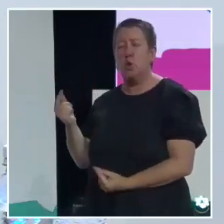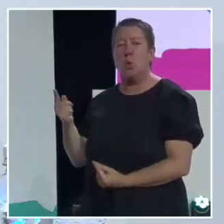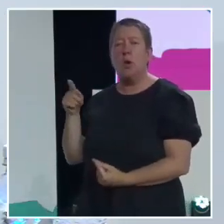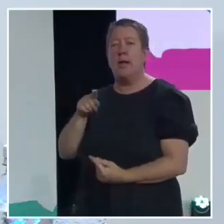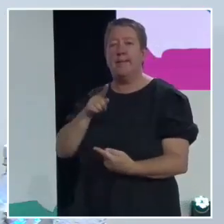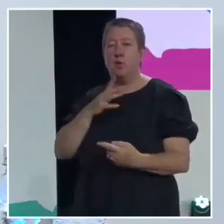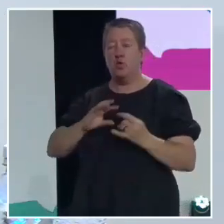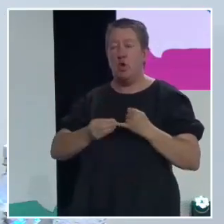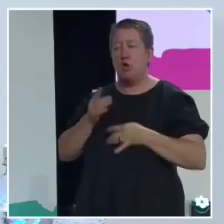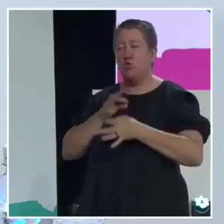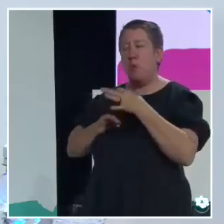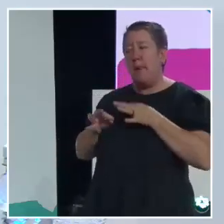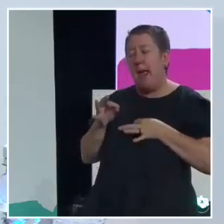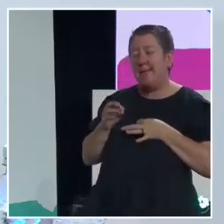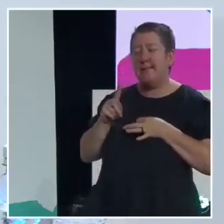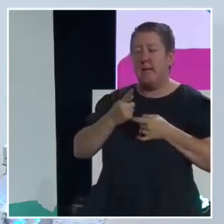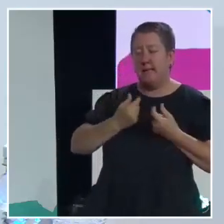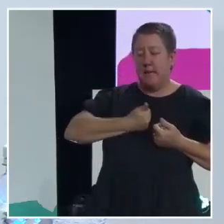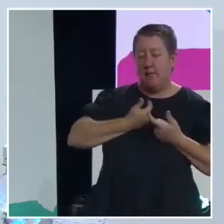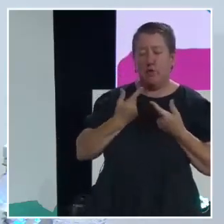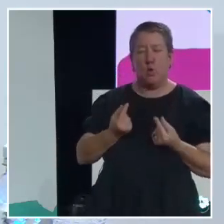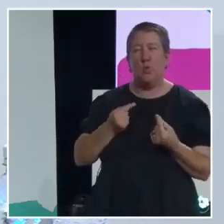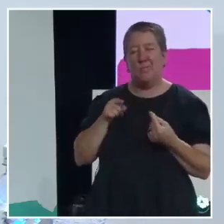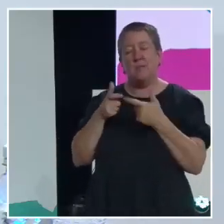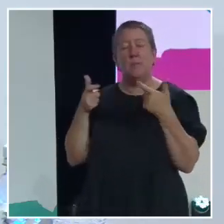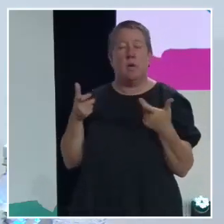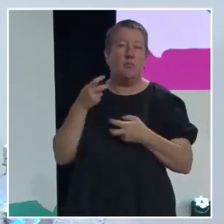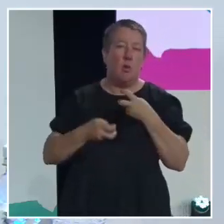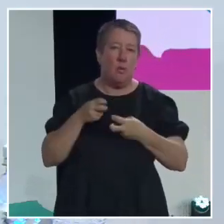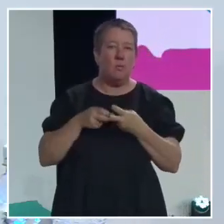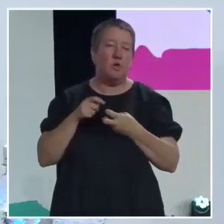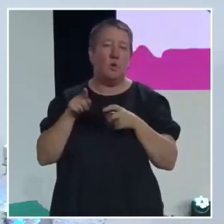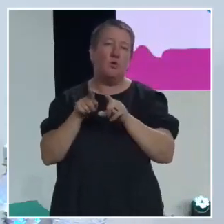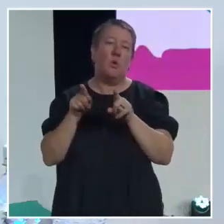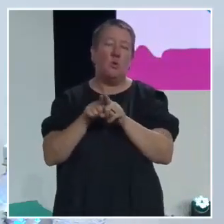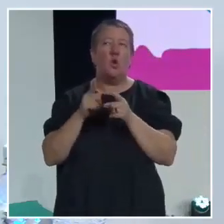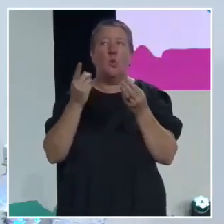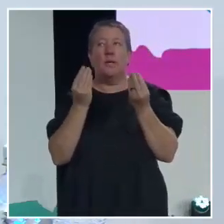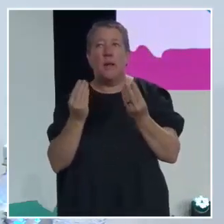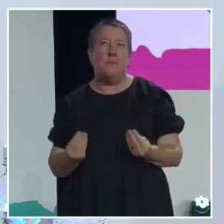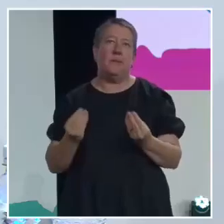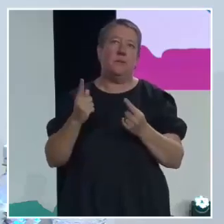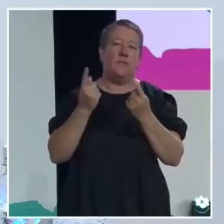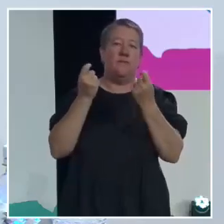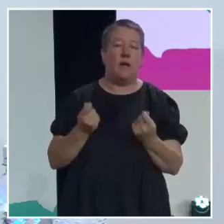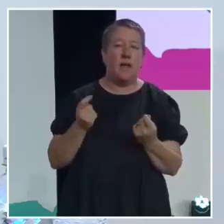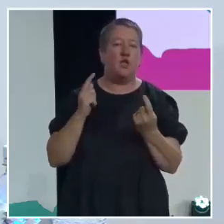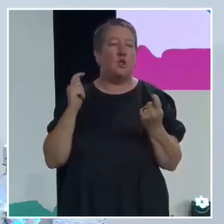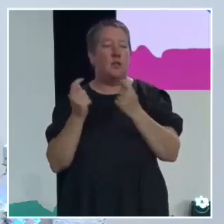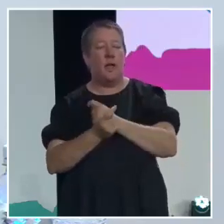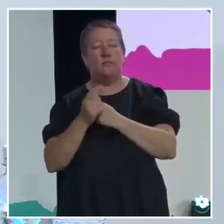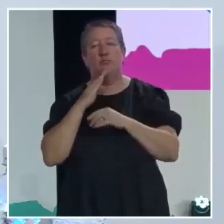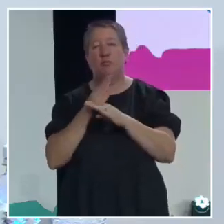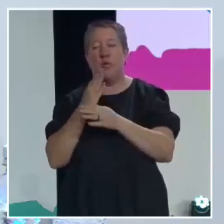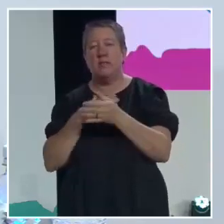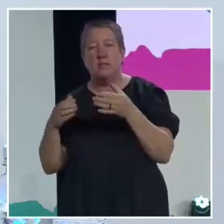gap. And by the way, that is a huge problem. So let's just also maybe bring in some numbers in terms of financialized private sector companies.